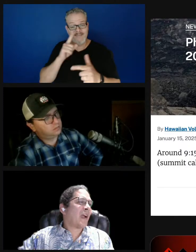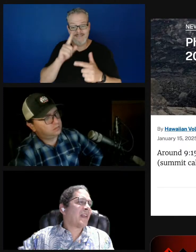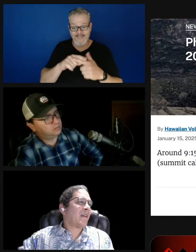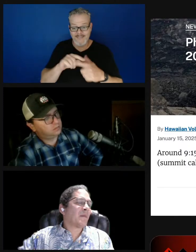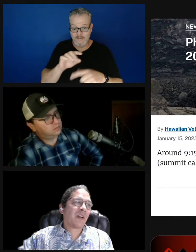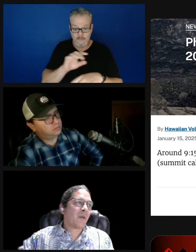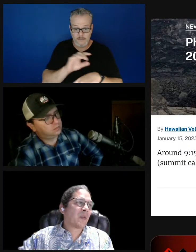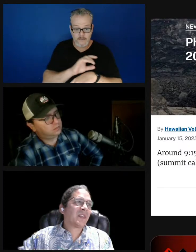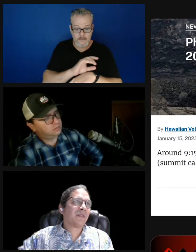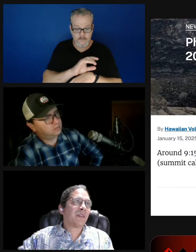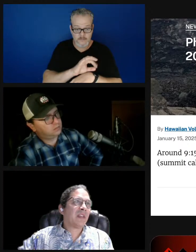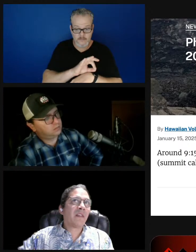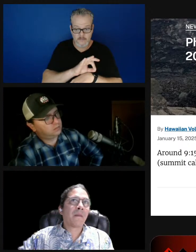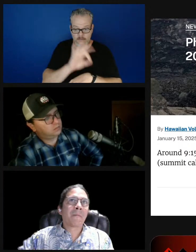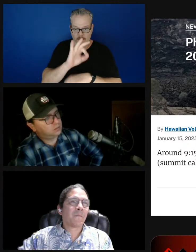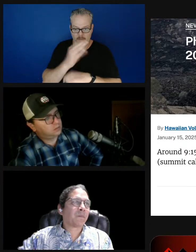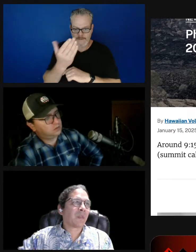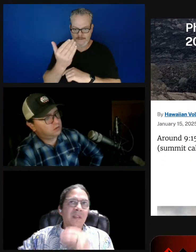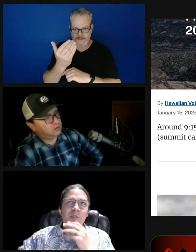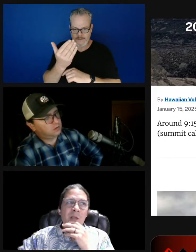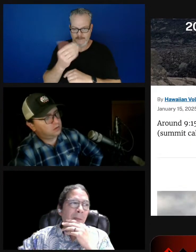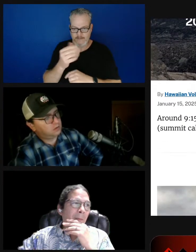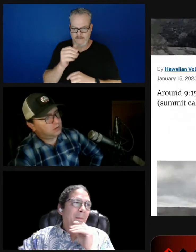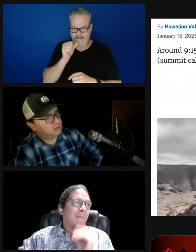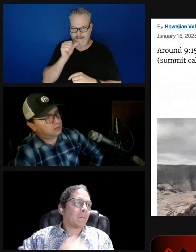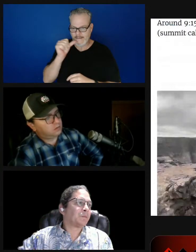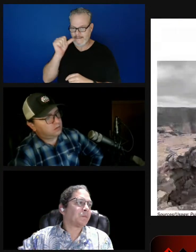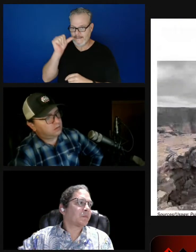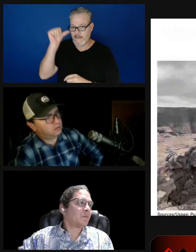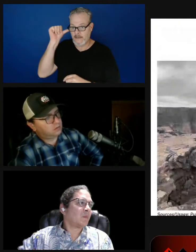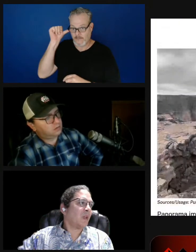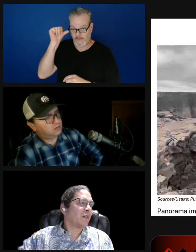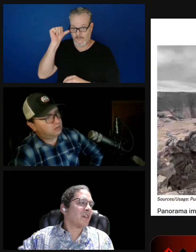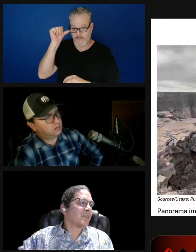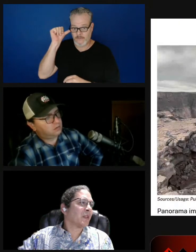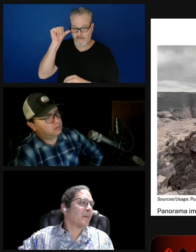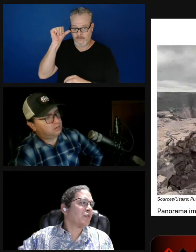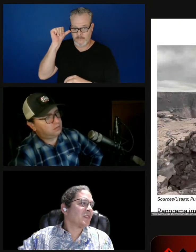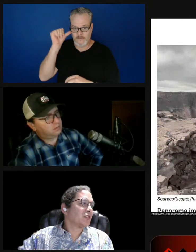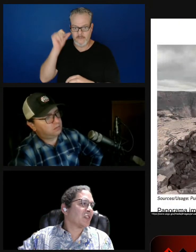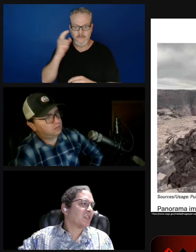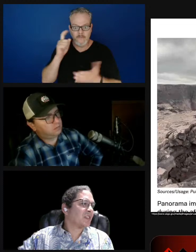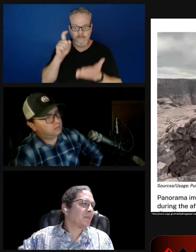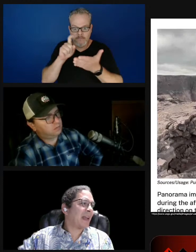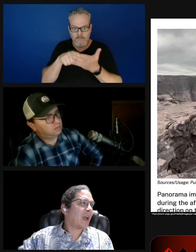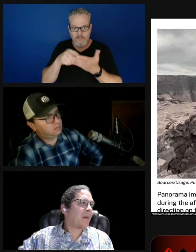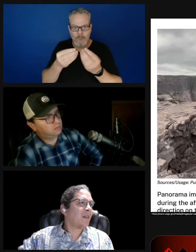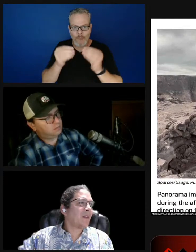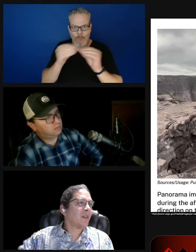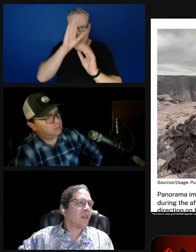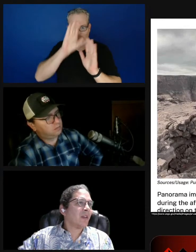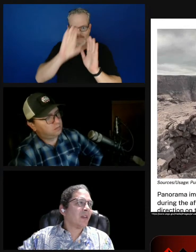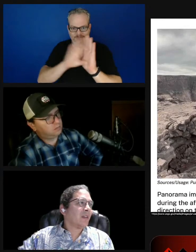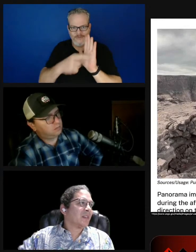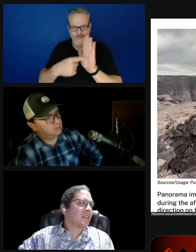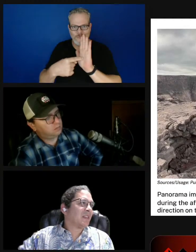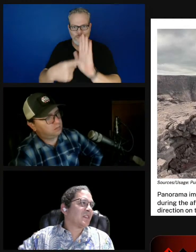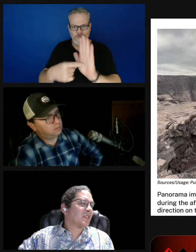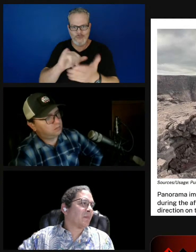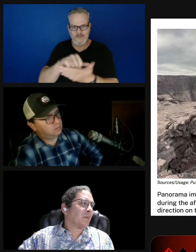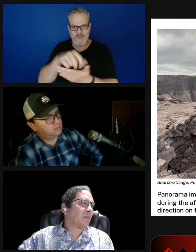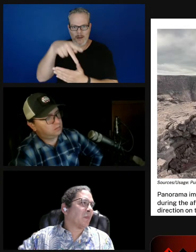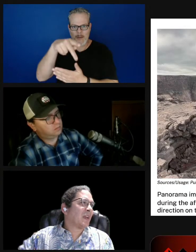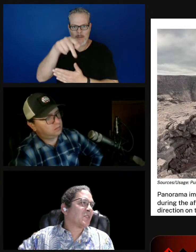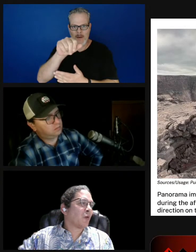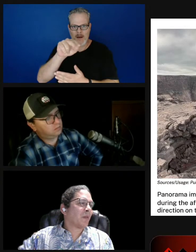on Wednesday the 15th, yesterday, there are some other images such as this panorama. See, this